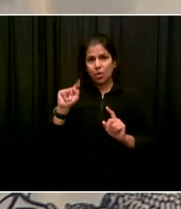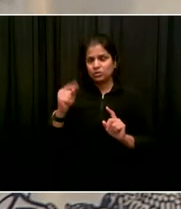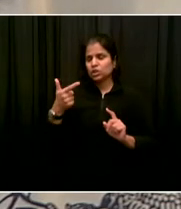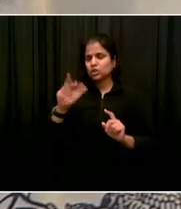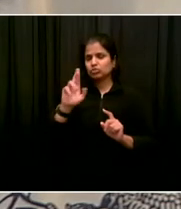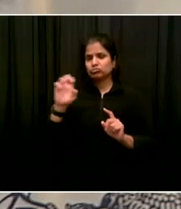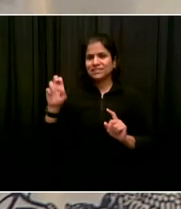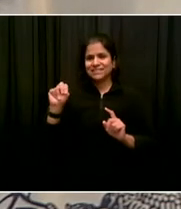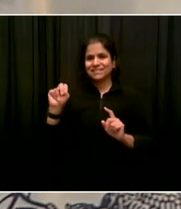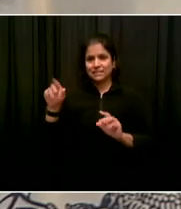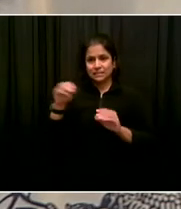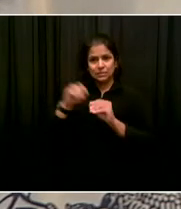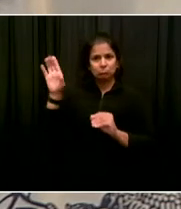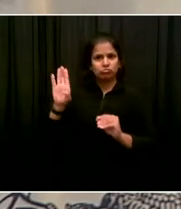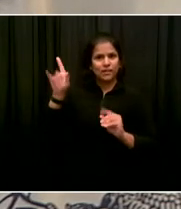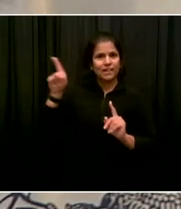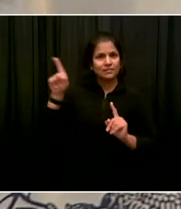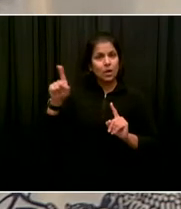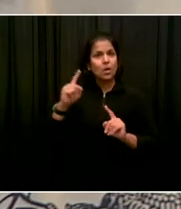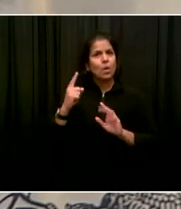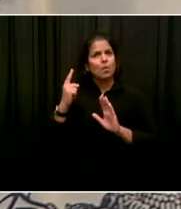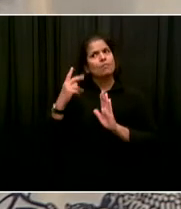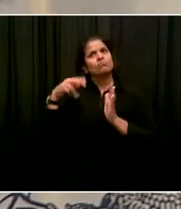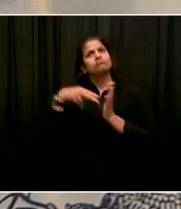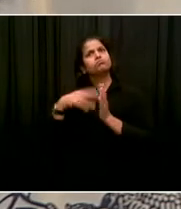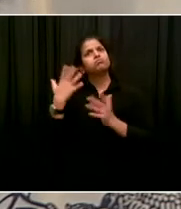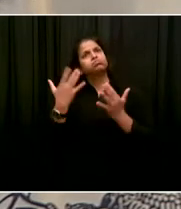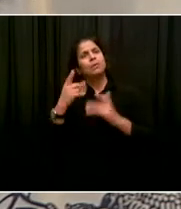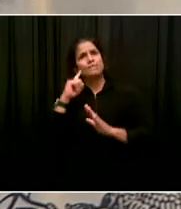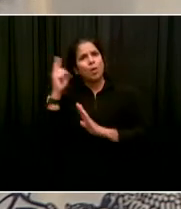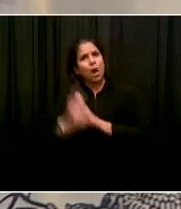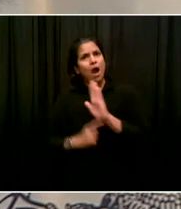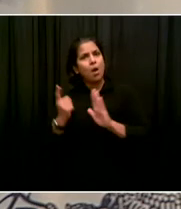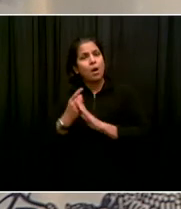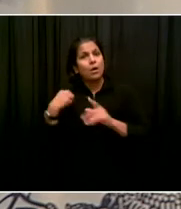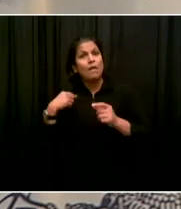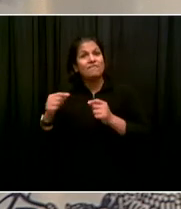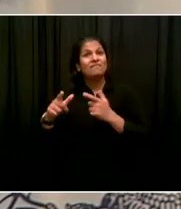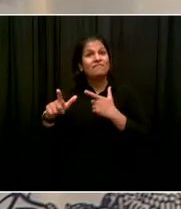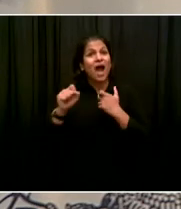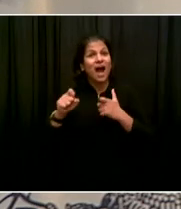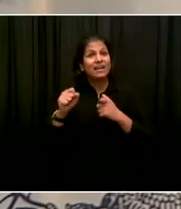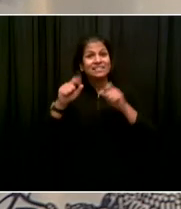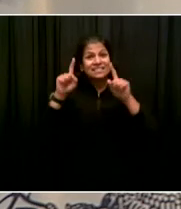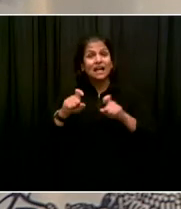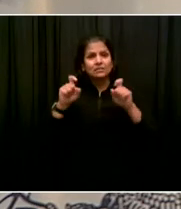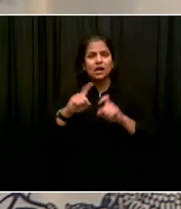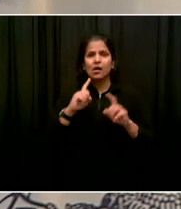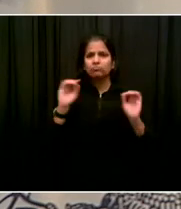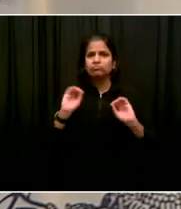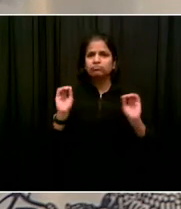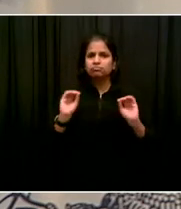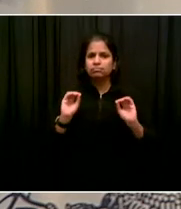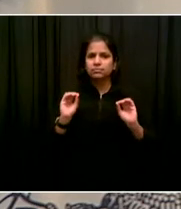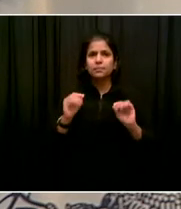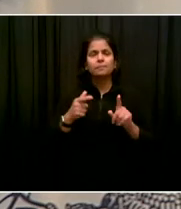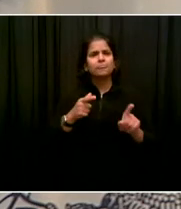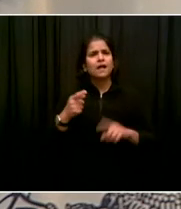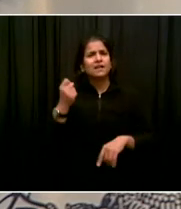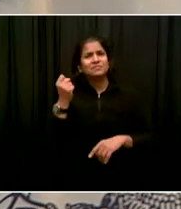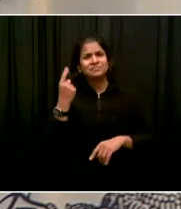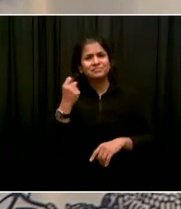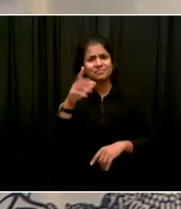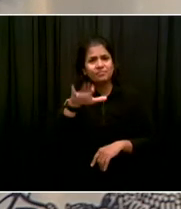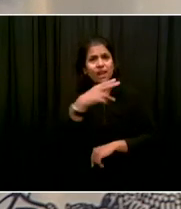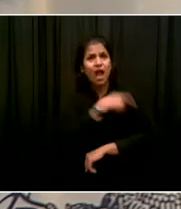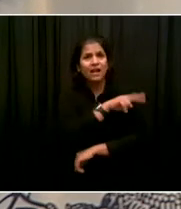go. At Cumberland, it's open for testing from 9 till 3:30 p.m. So anyone who needs to come in before work doesn't really have an